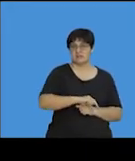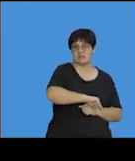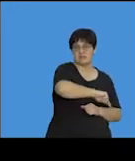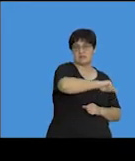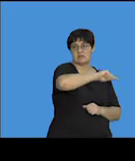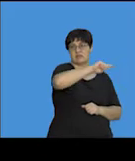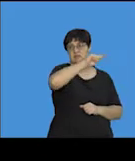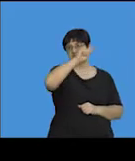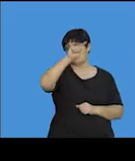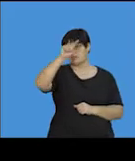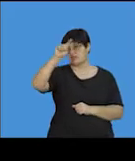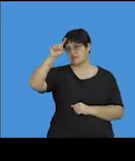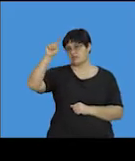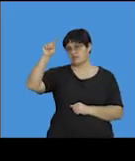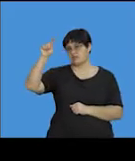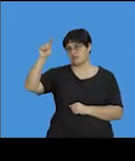very fast,